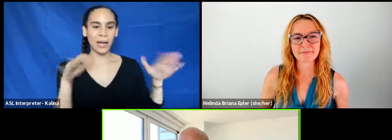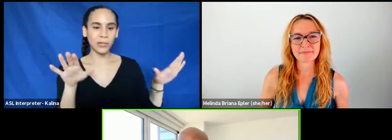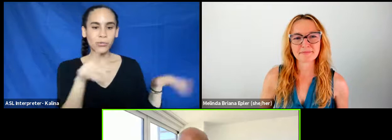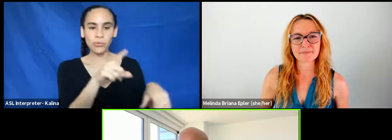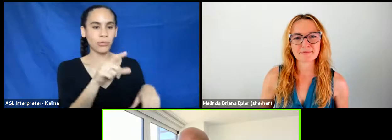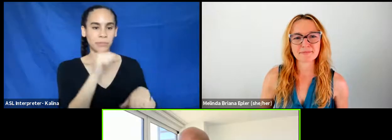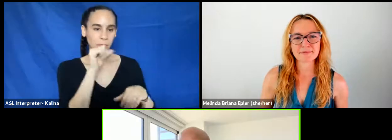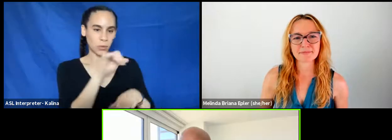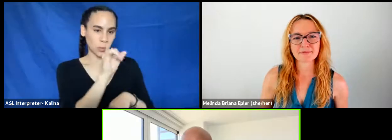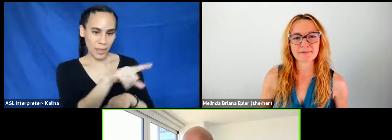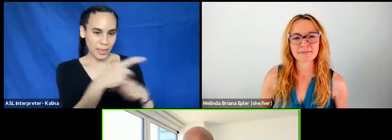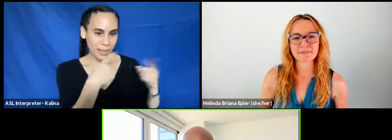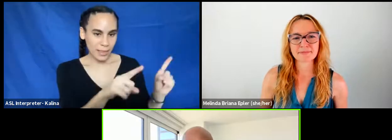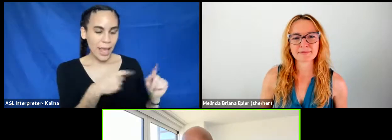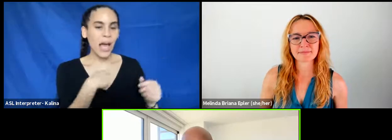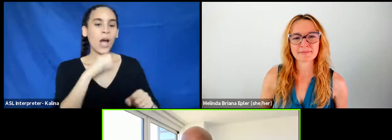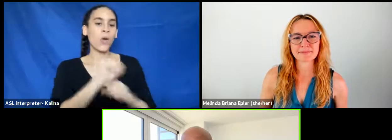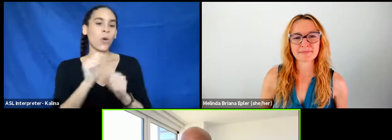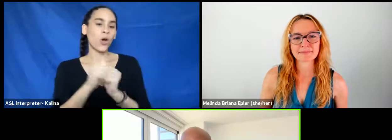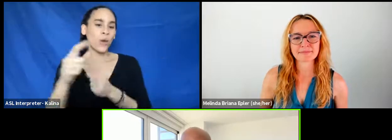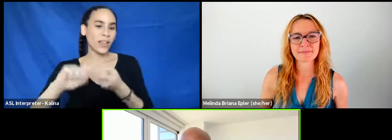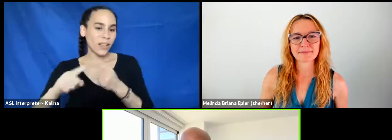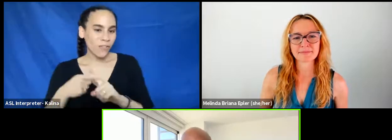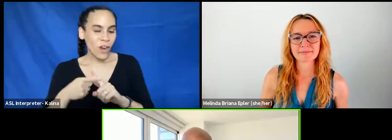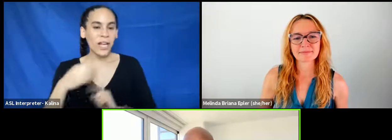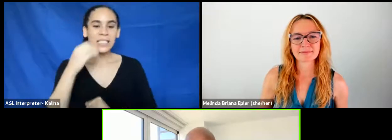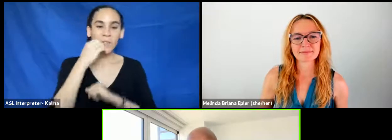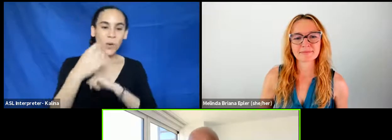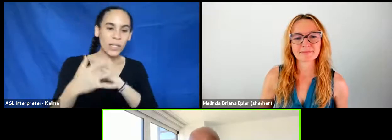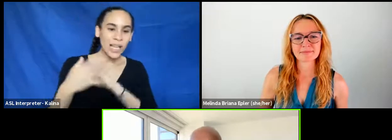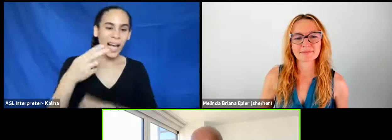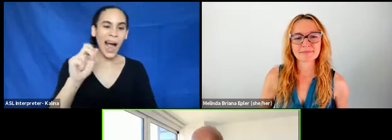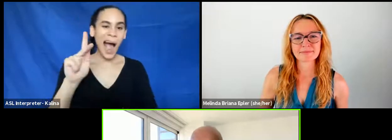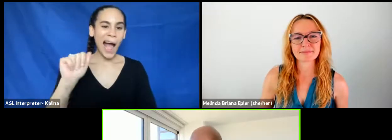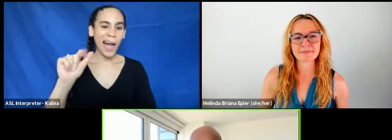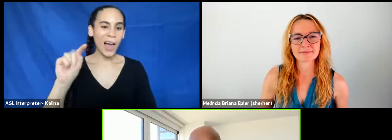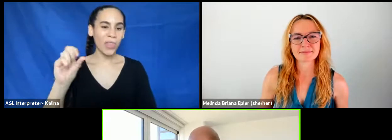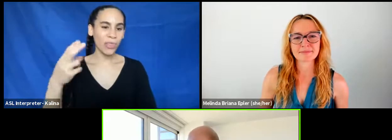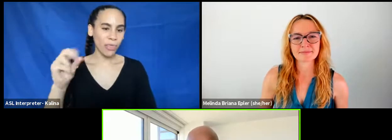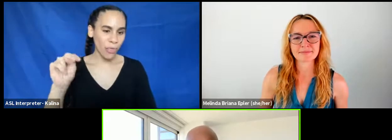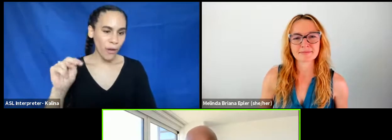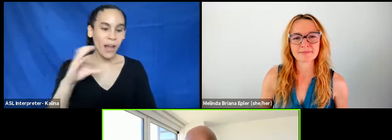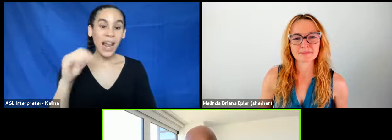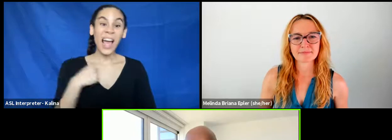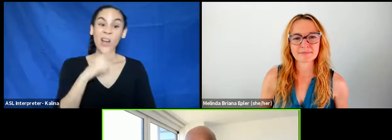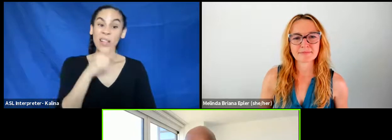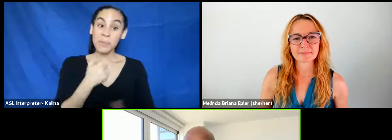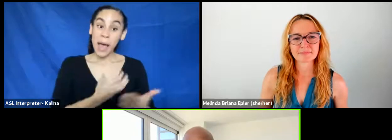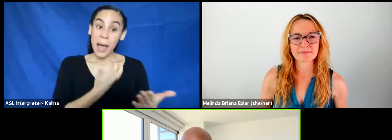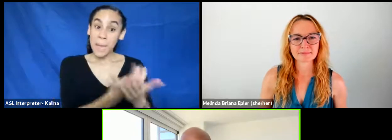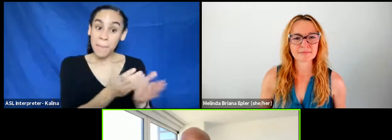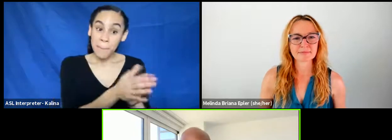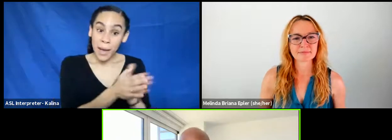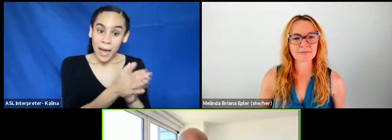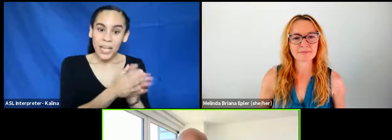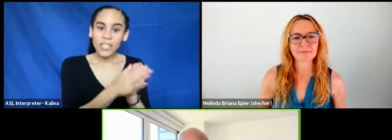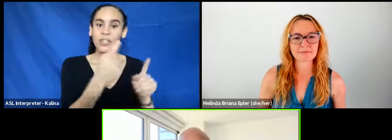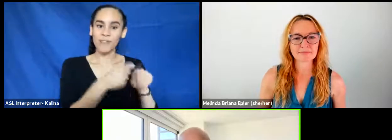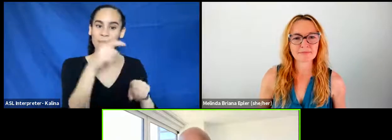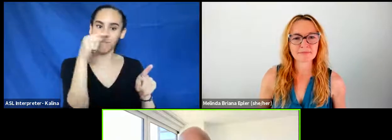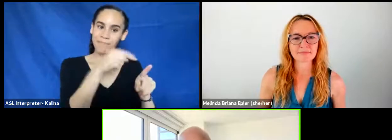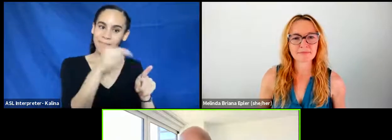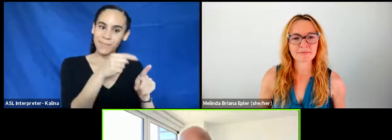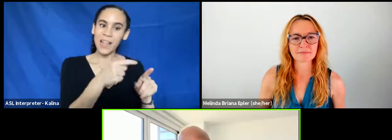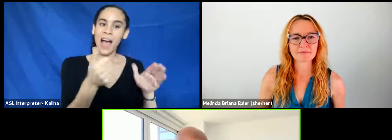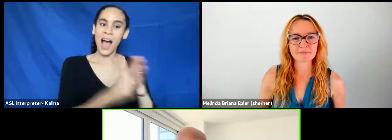Then I worked with some friends, do some food tech hackathons. Then I realized my passion was still around helping underrepresented founders. And so I tried to